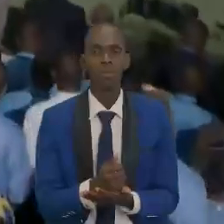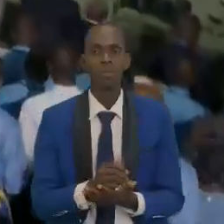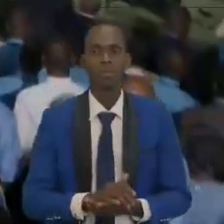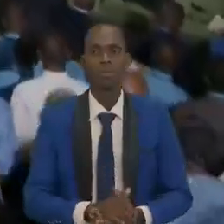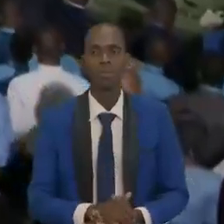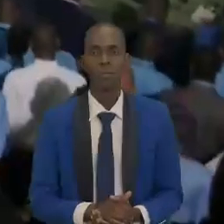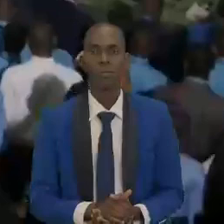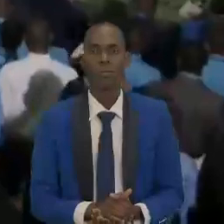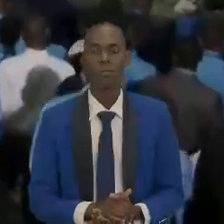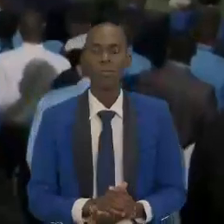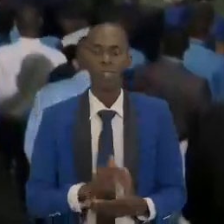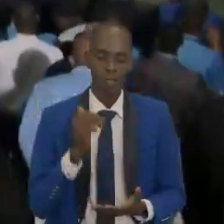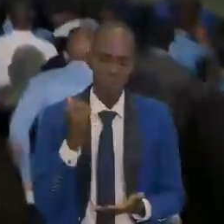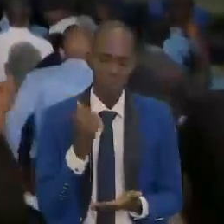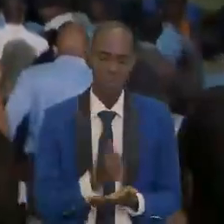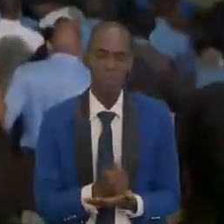amen